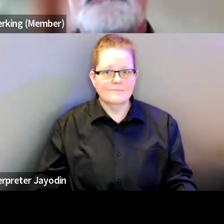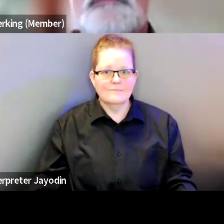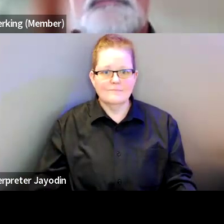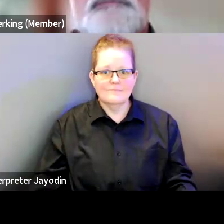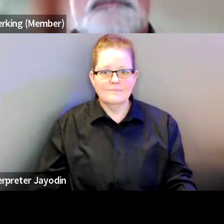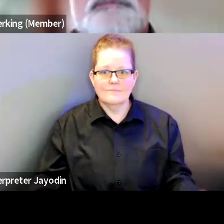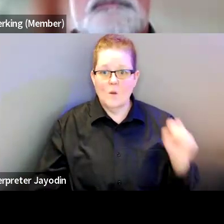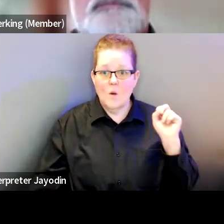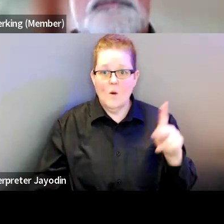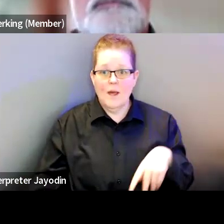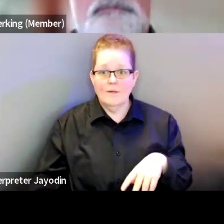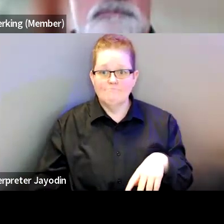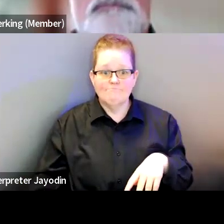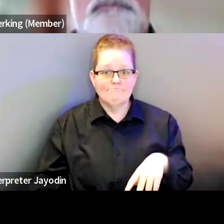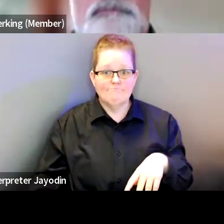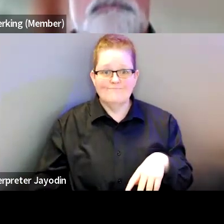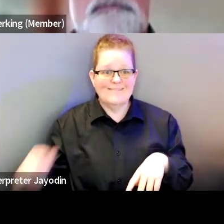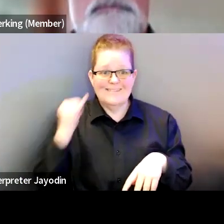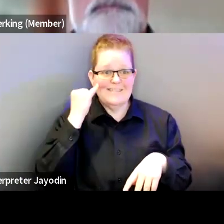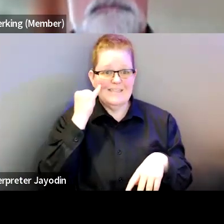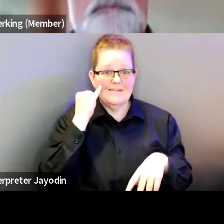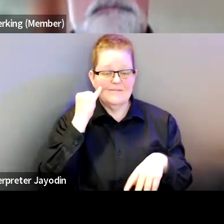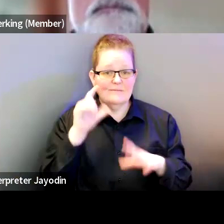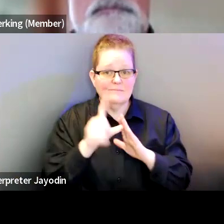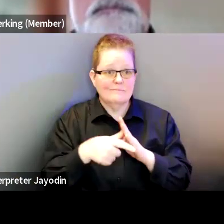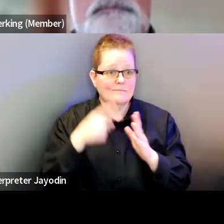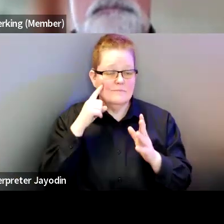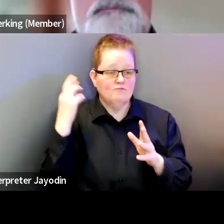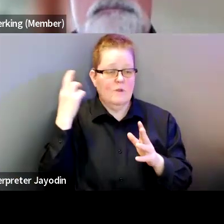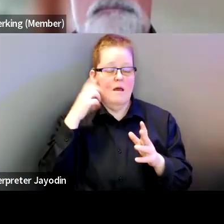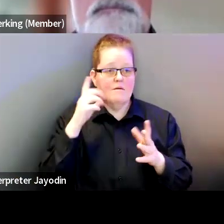Okay, well, if something changes and you want to speak up, certainly feel free to do so.